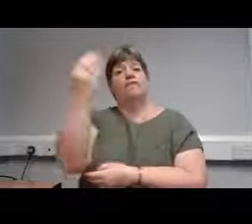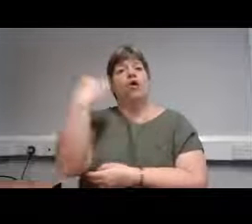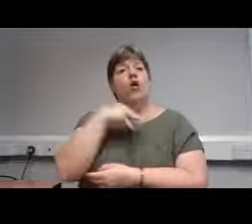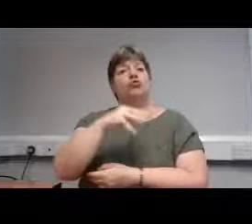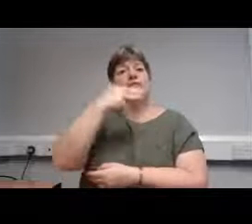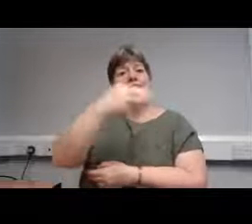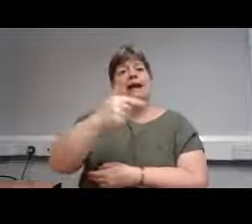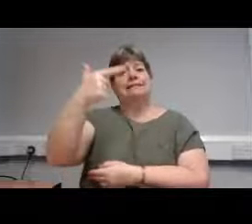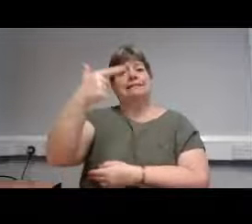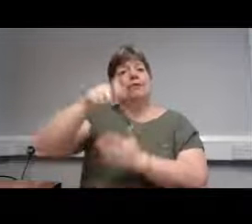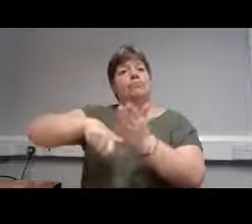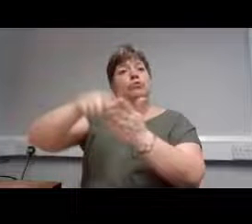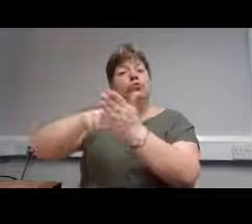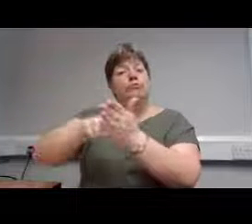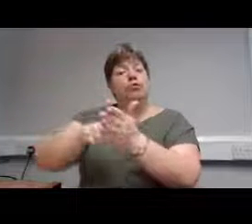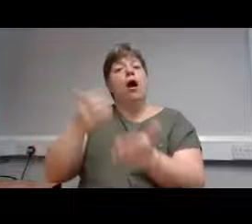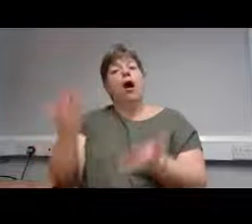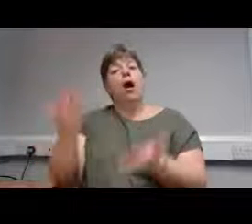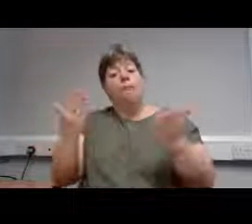1,497 prescriptions compared to